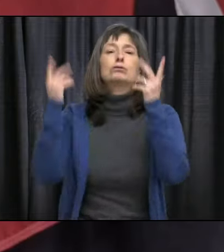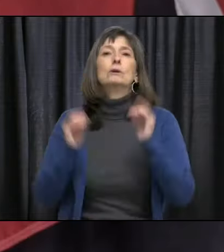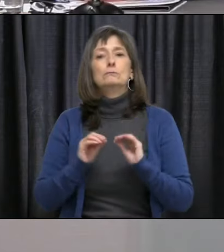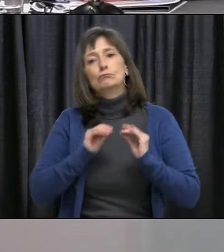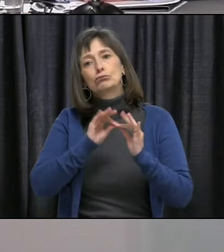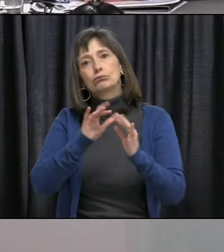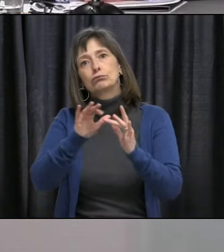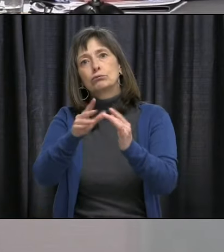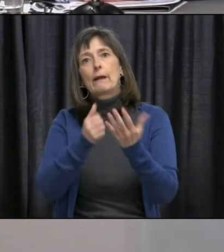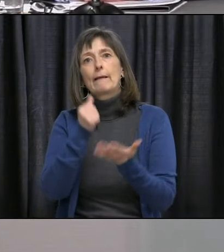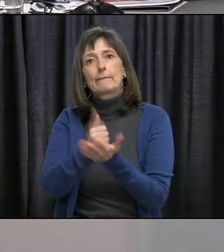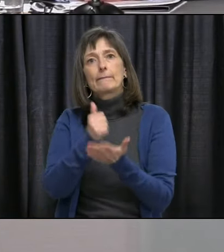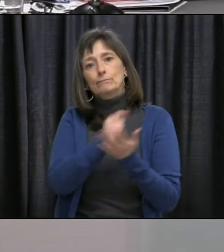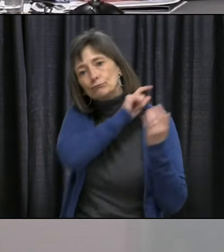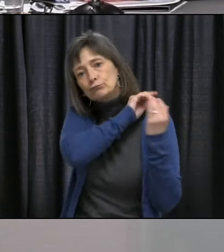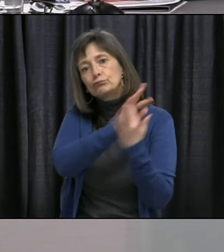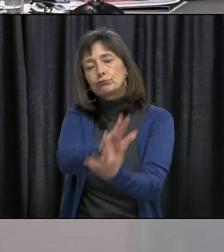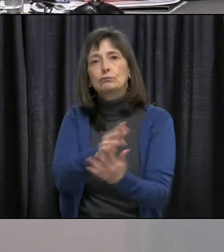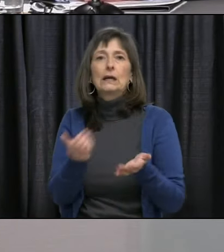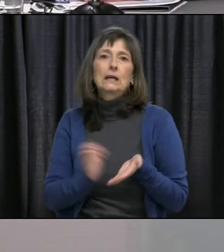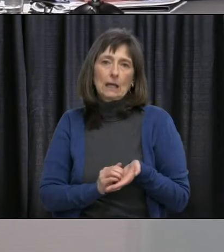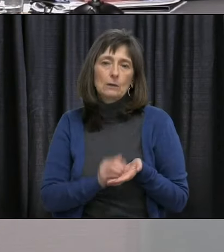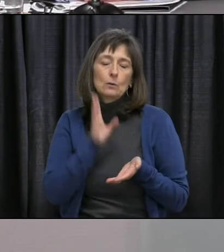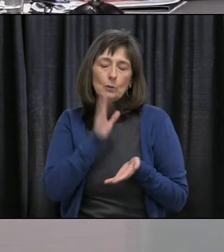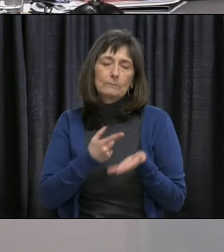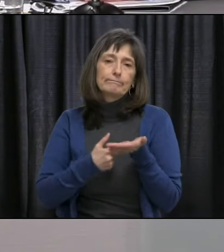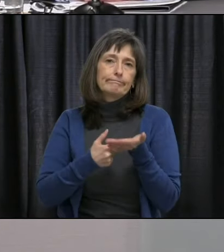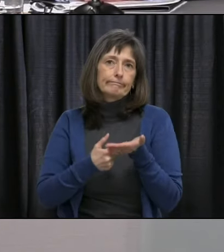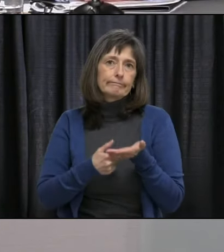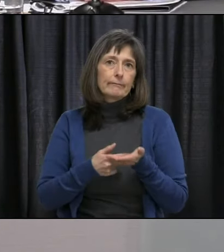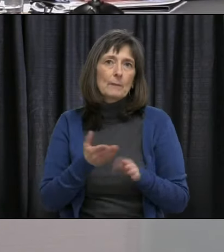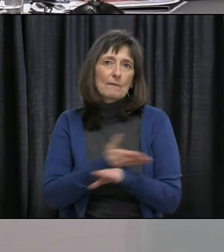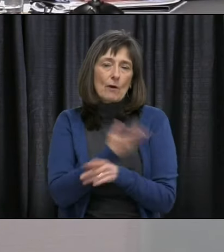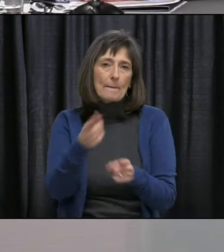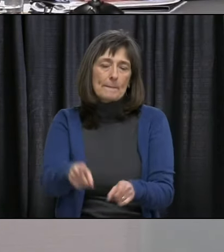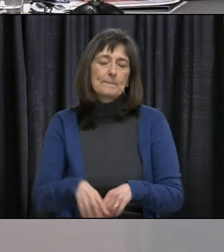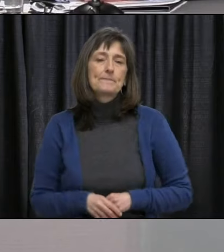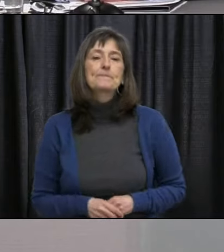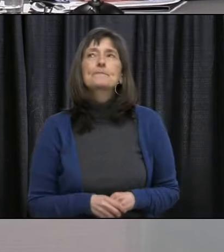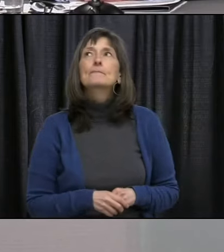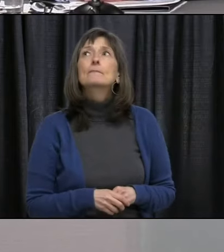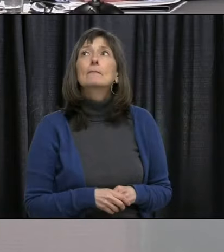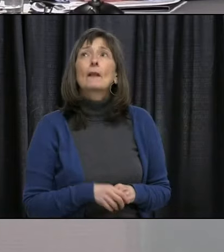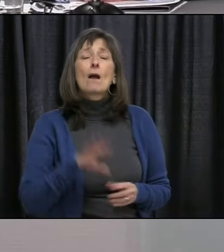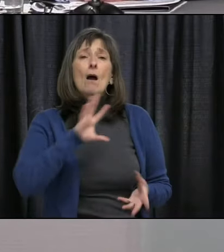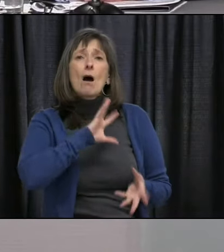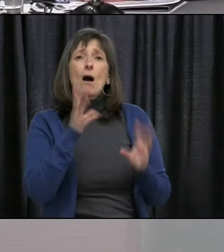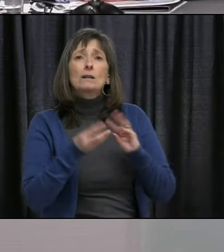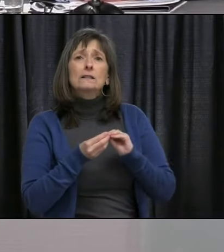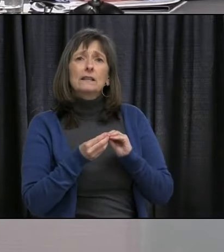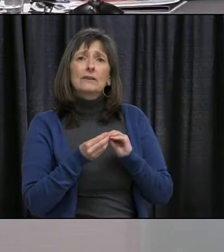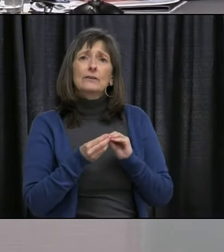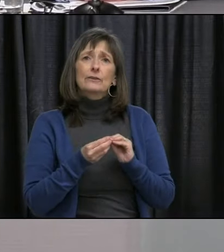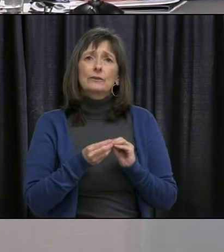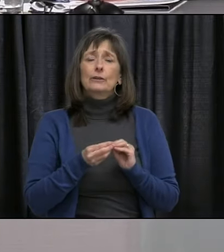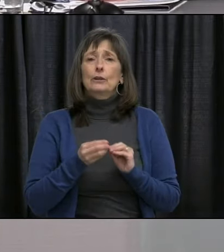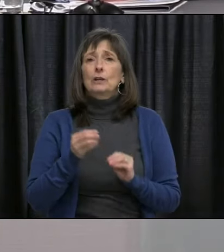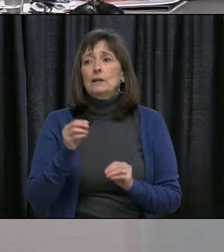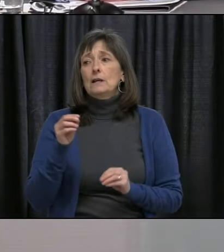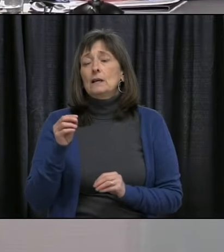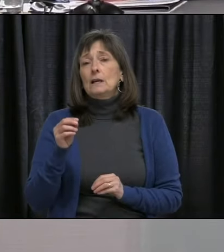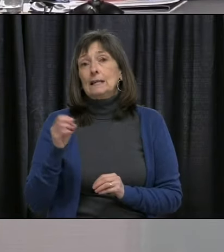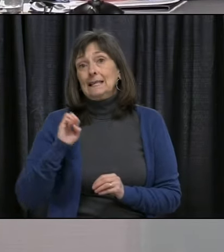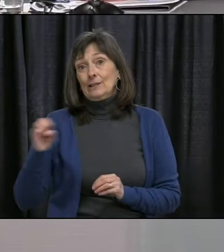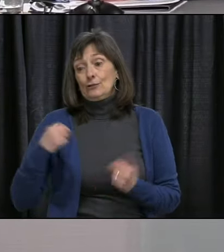And I was also wondering, do we currently know how many healthcare workers are self-isolating in total, and if any have tested